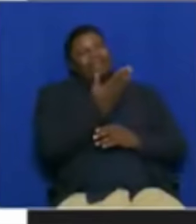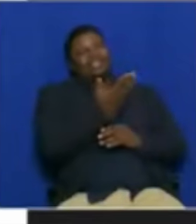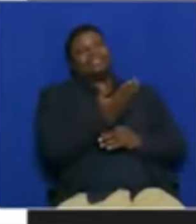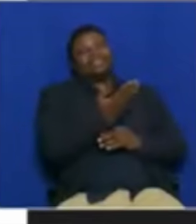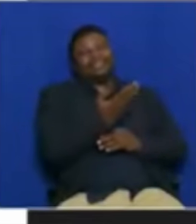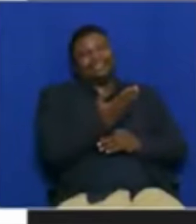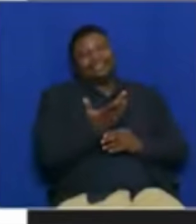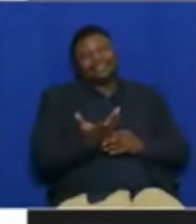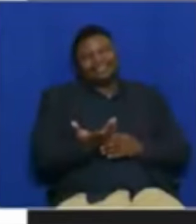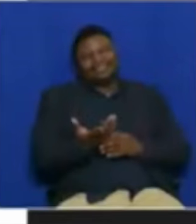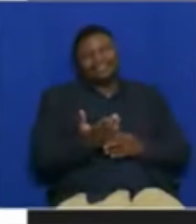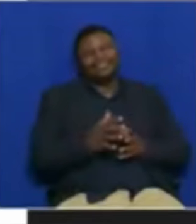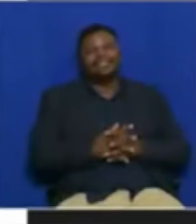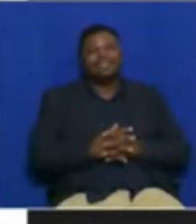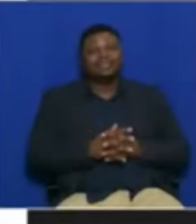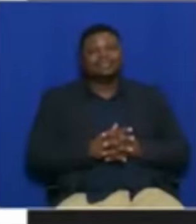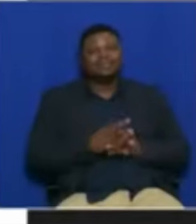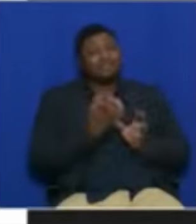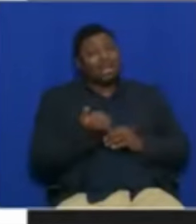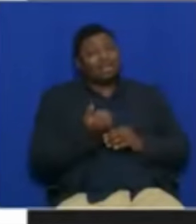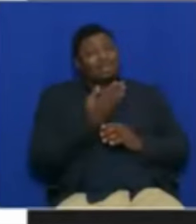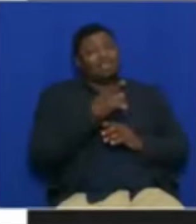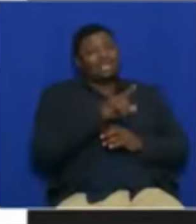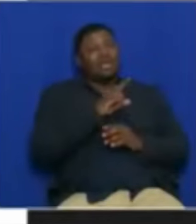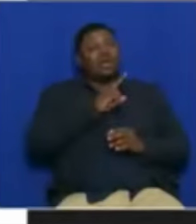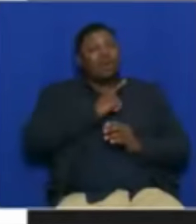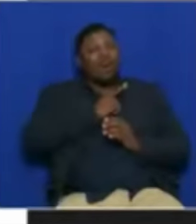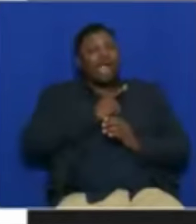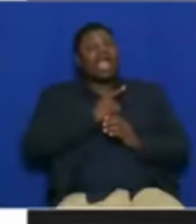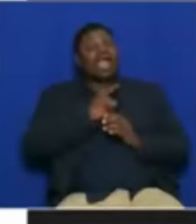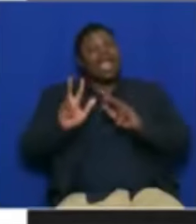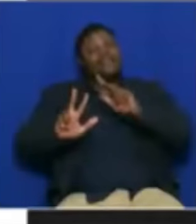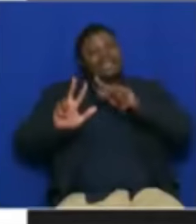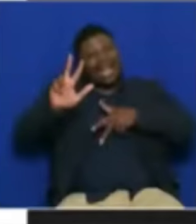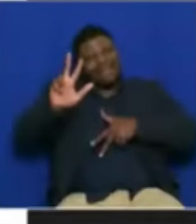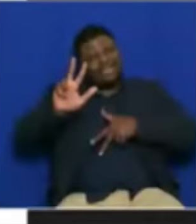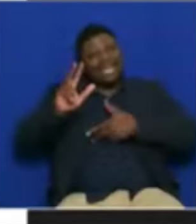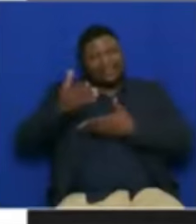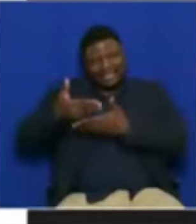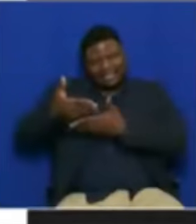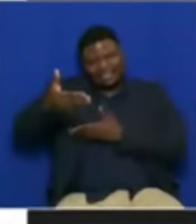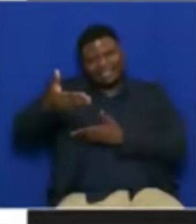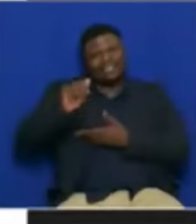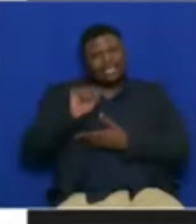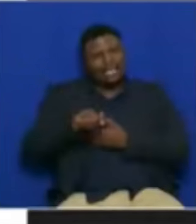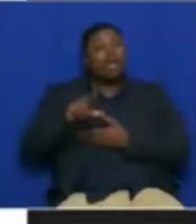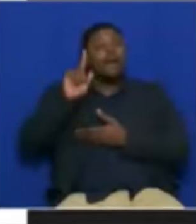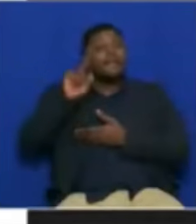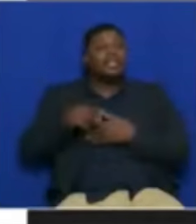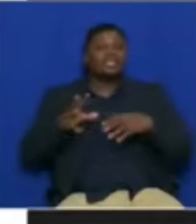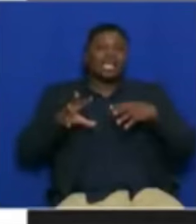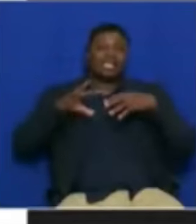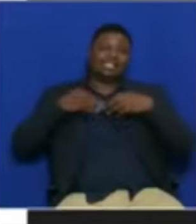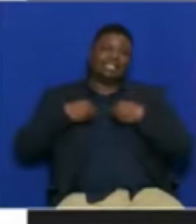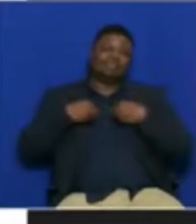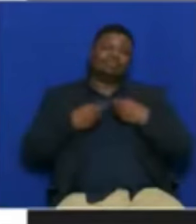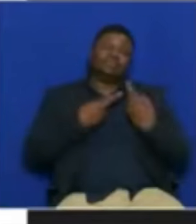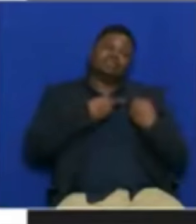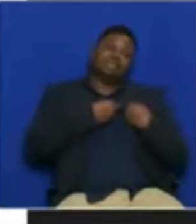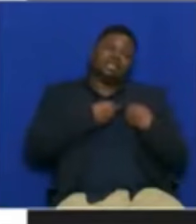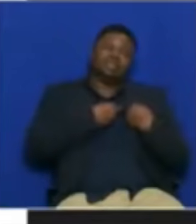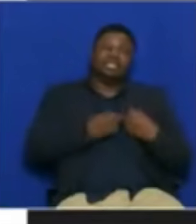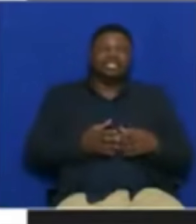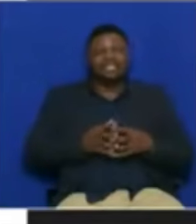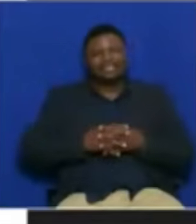based on an affidavit you deposed to for the issue of the warrants. So you have to accept responsibility for this, whether in its creation